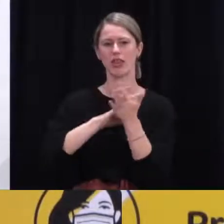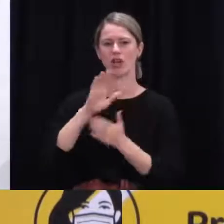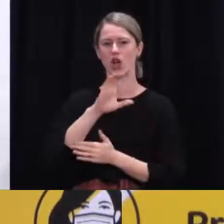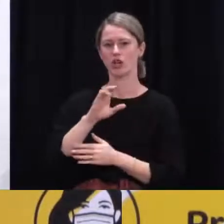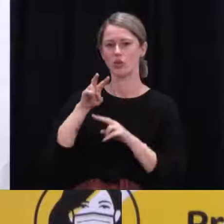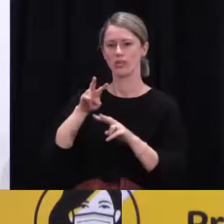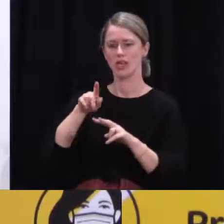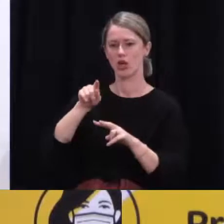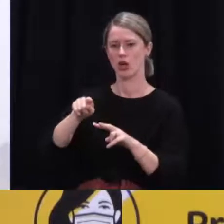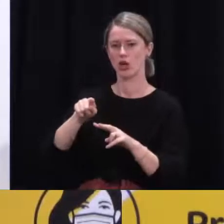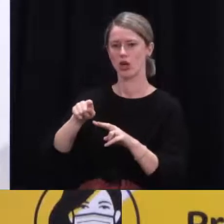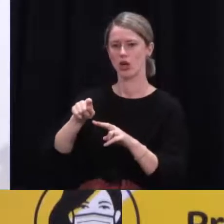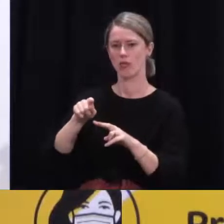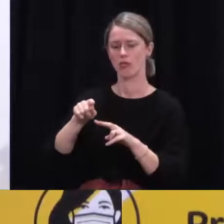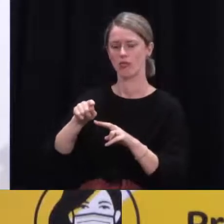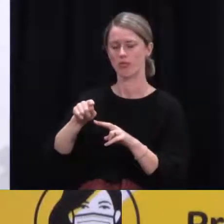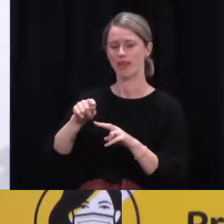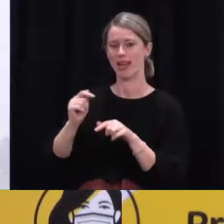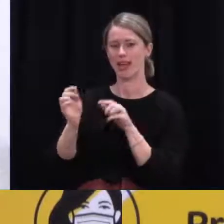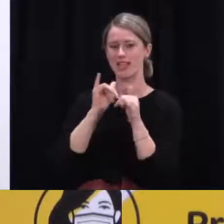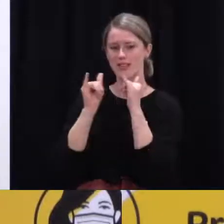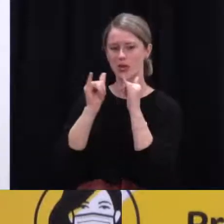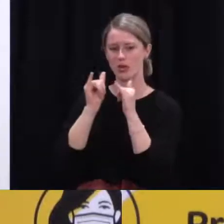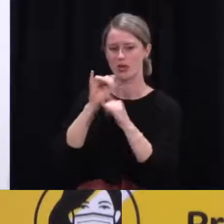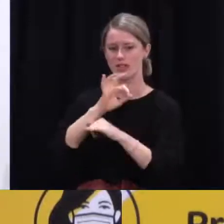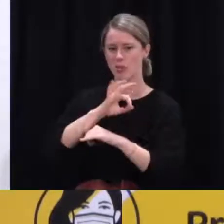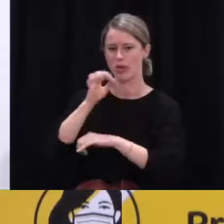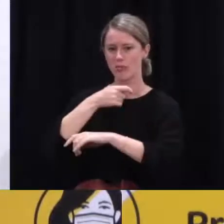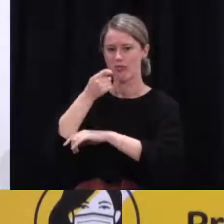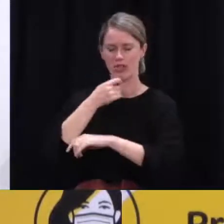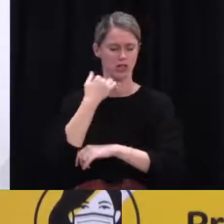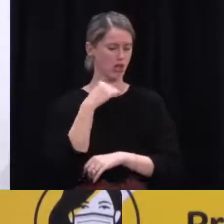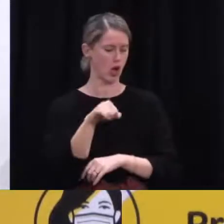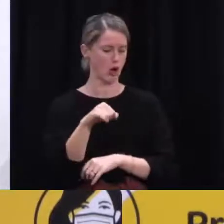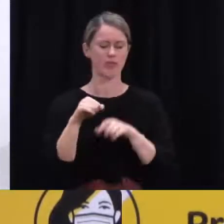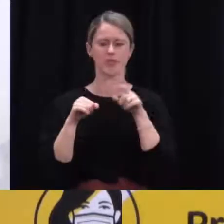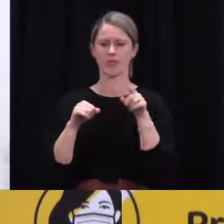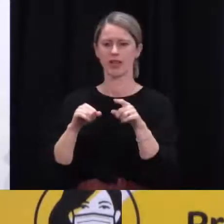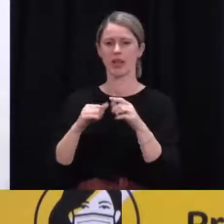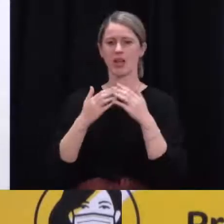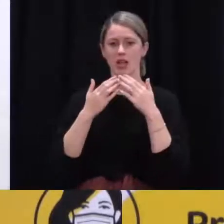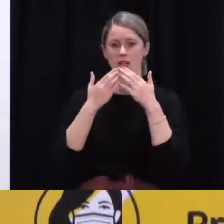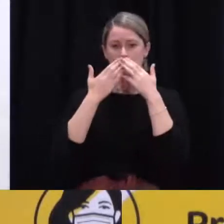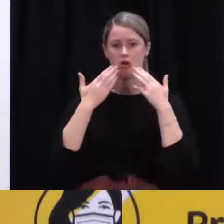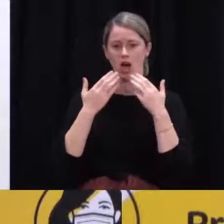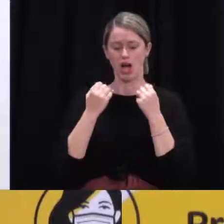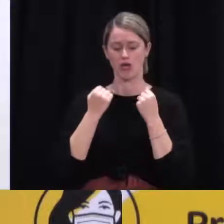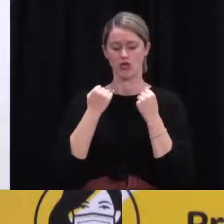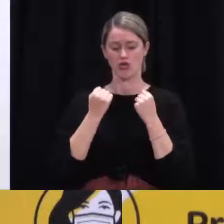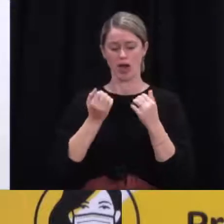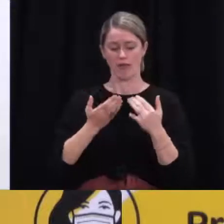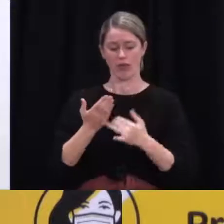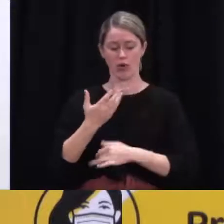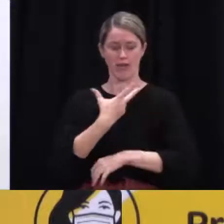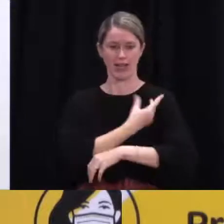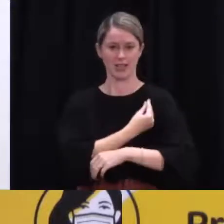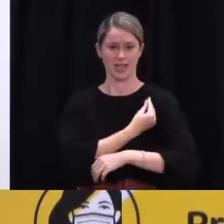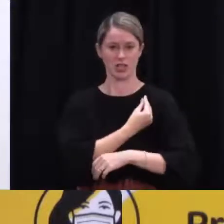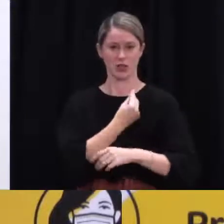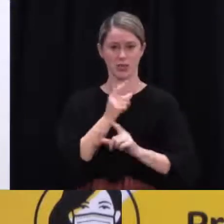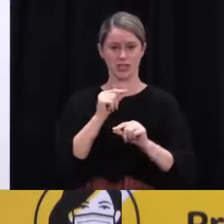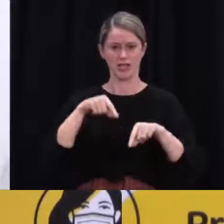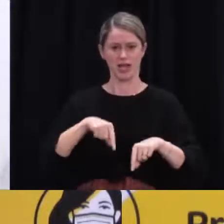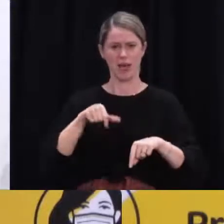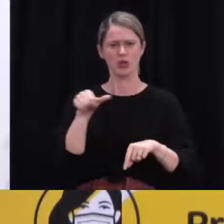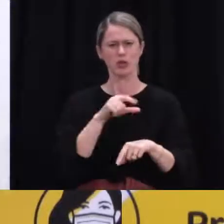didn't. And the first marae-based drive-through vaccination was opened in Auckland today. Why not do this sooner if